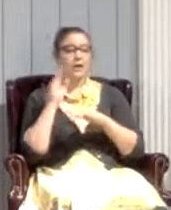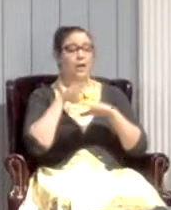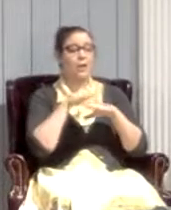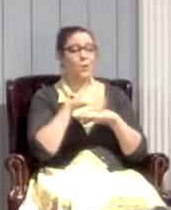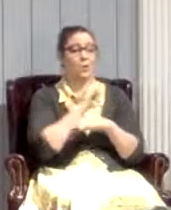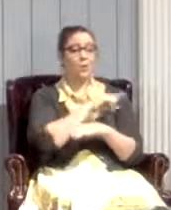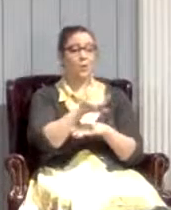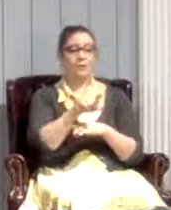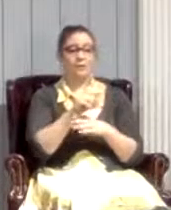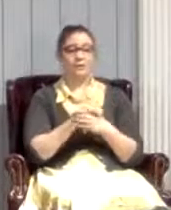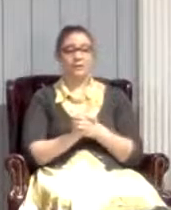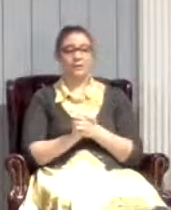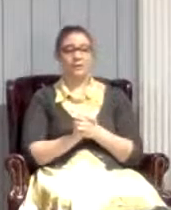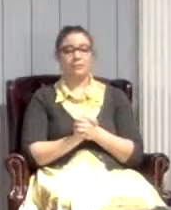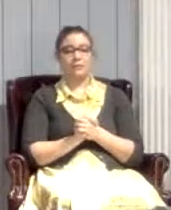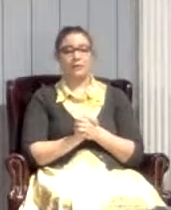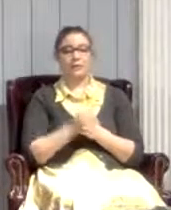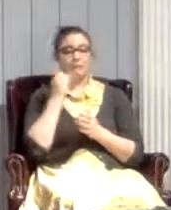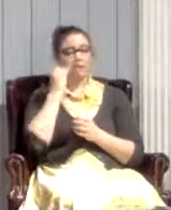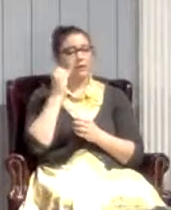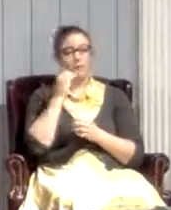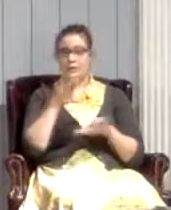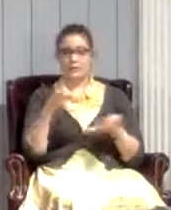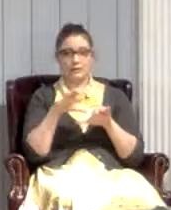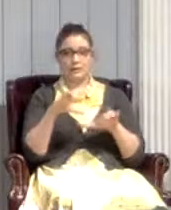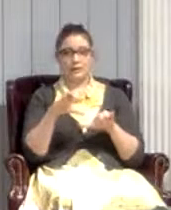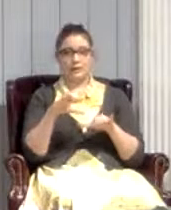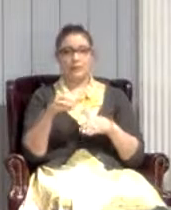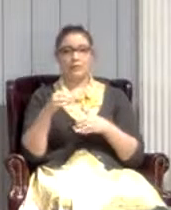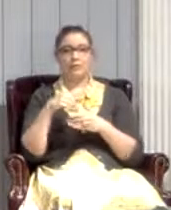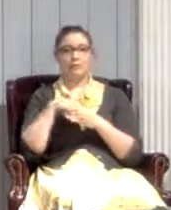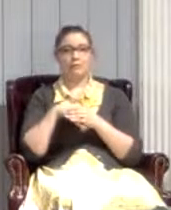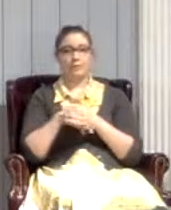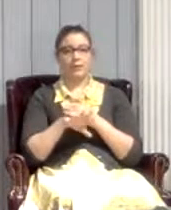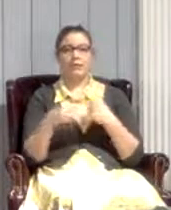they would mistake it for being flesh. I use the word tools,